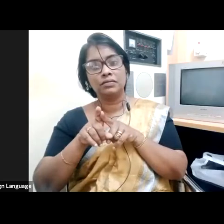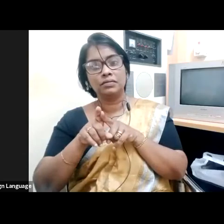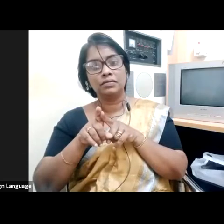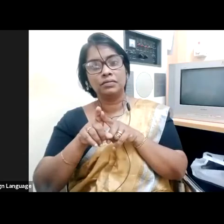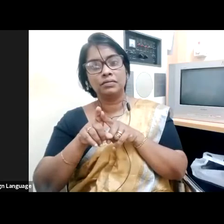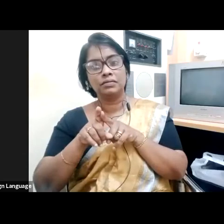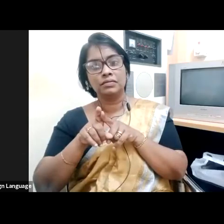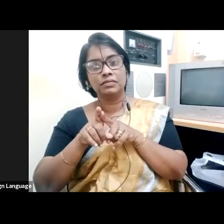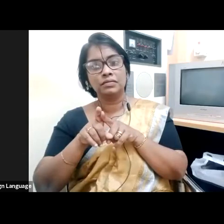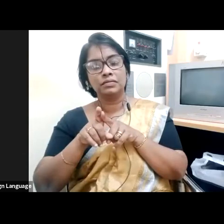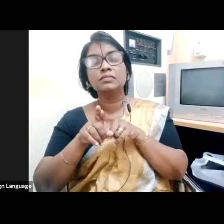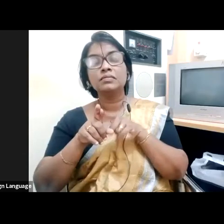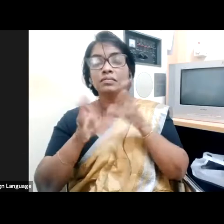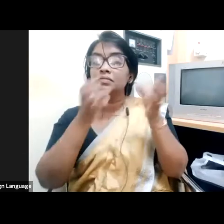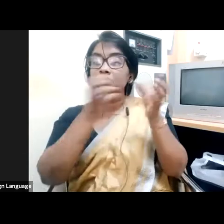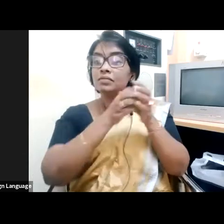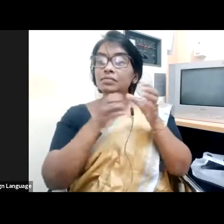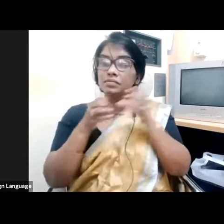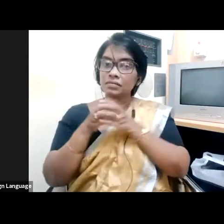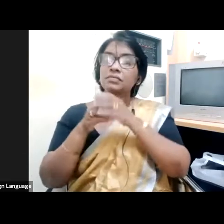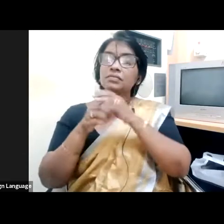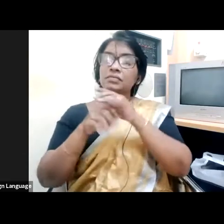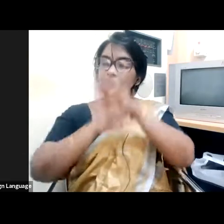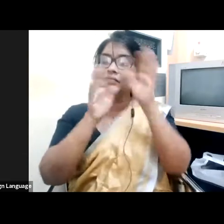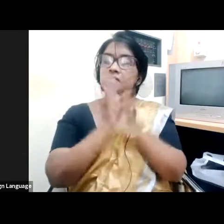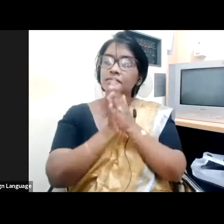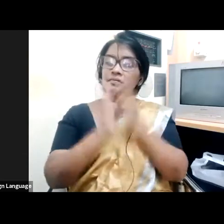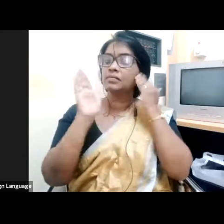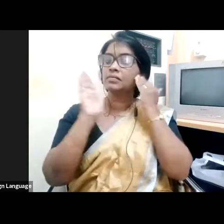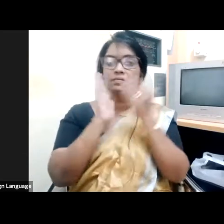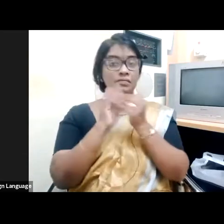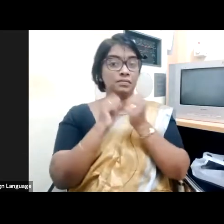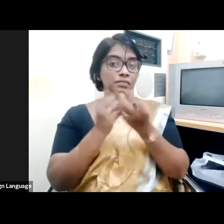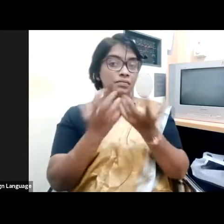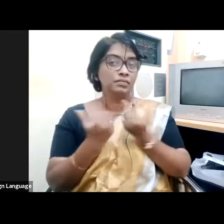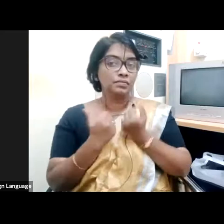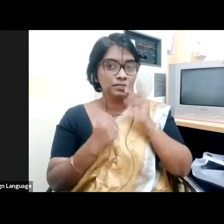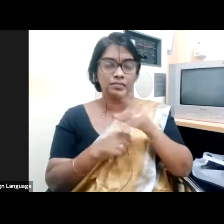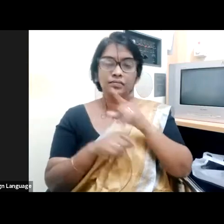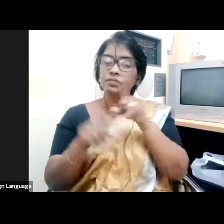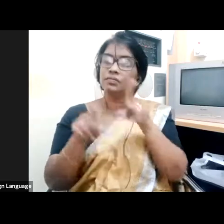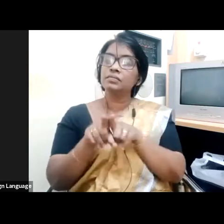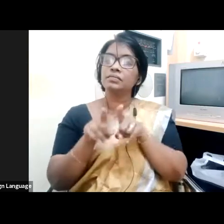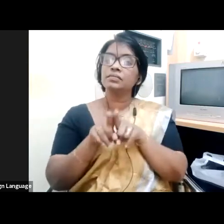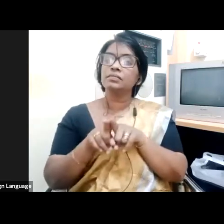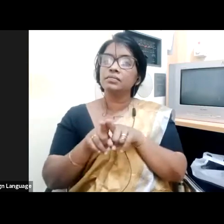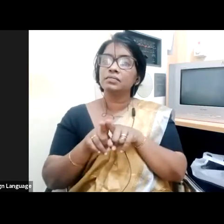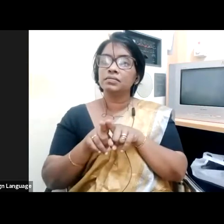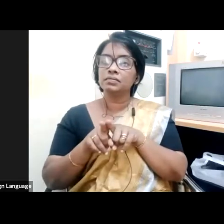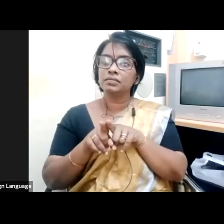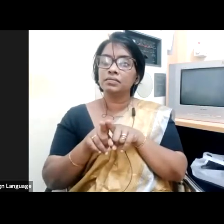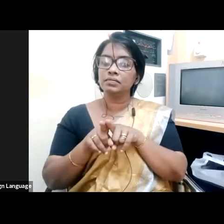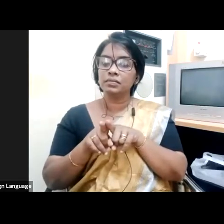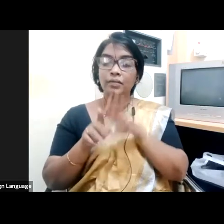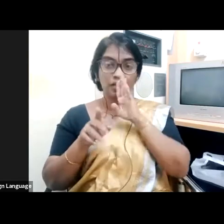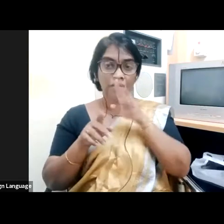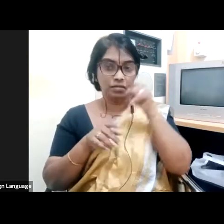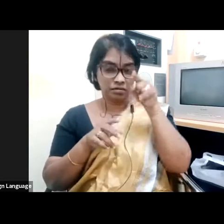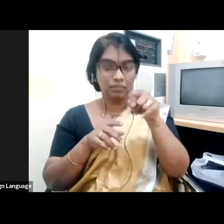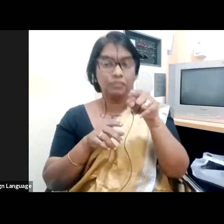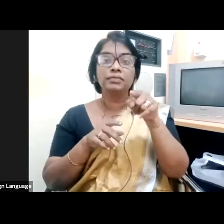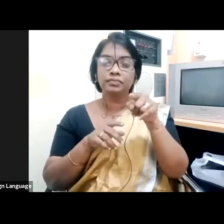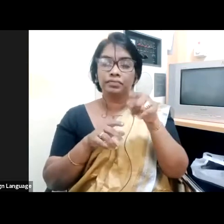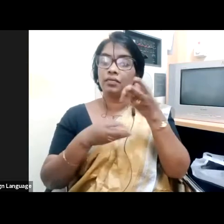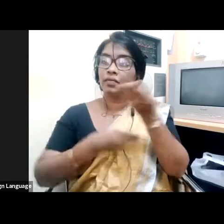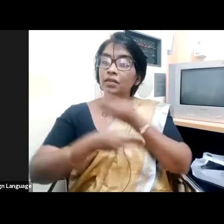do business, you have to care about the customer, you have to care about your suppliers, you have to care about your business